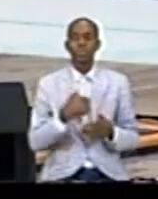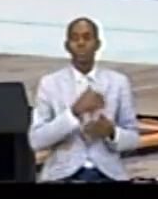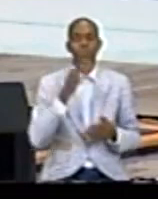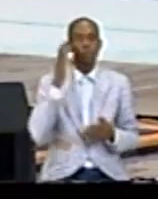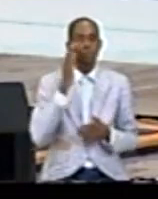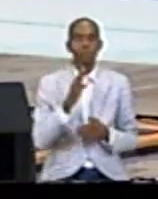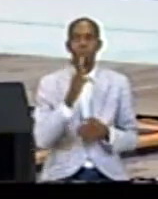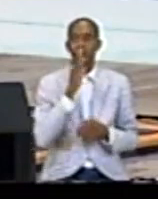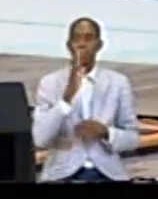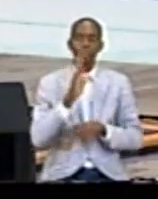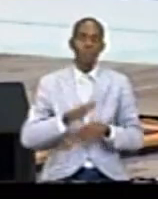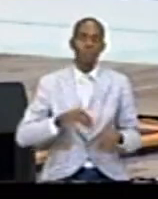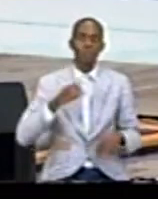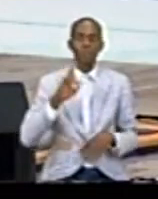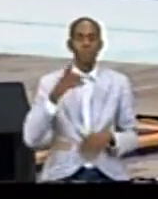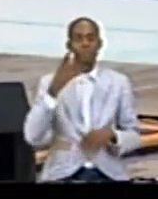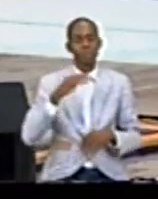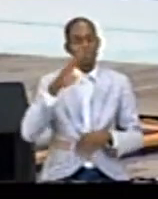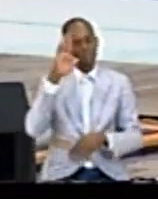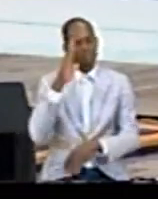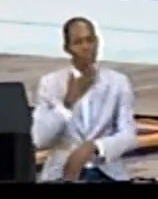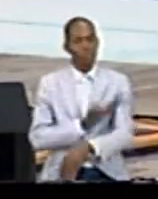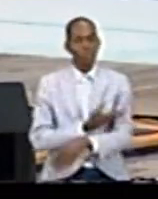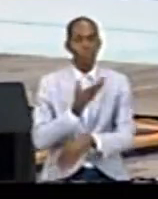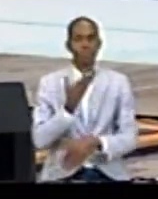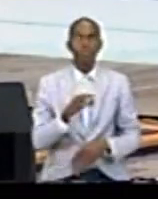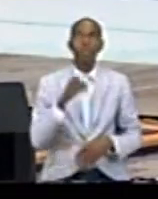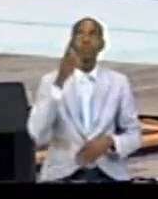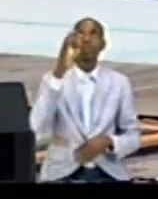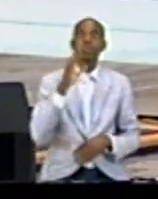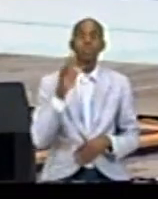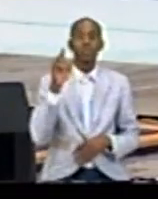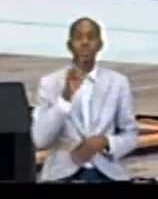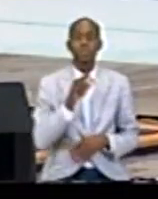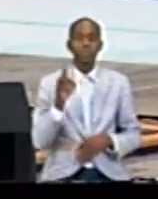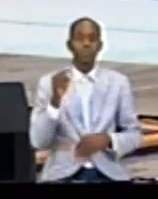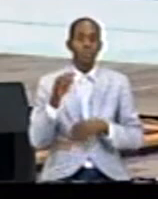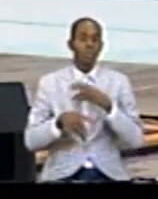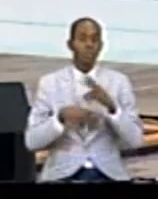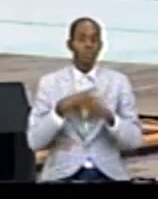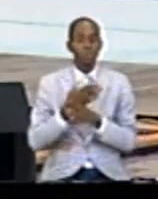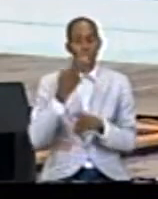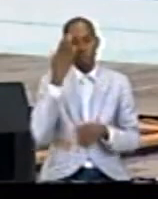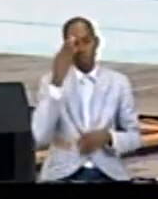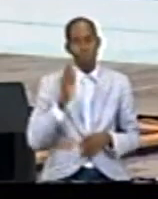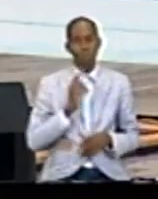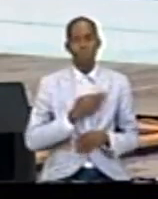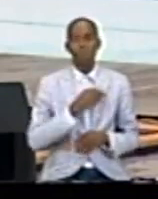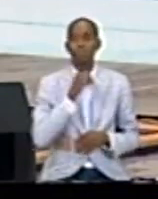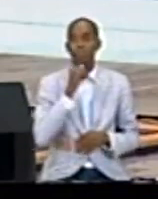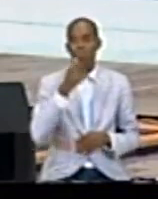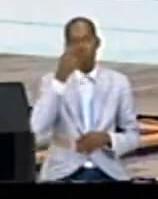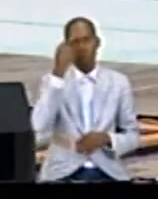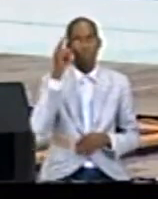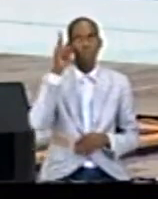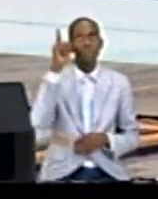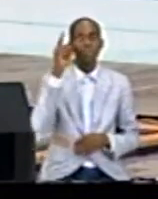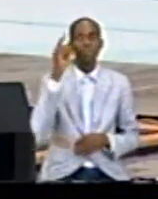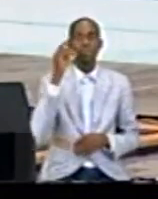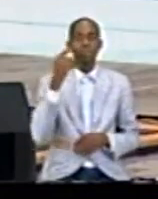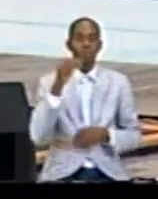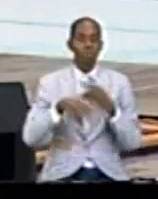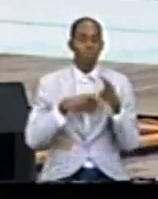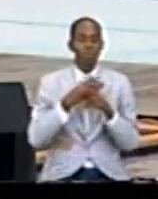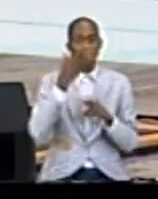called the sons of God. Therefore, the world knoweth us not, because it knew him not.